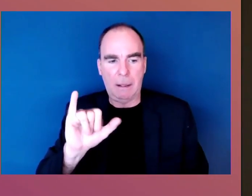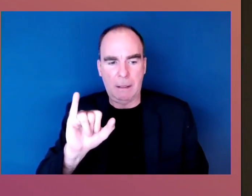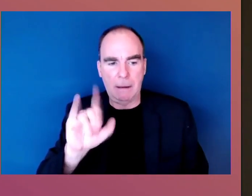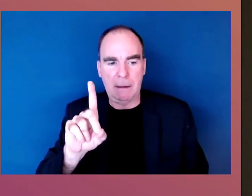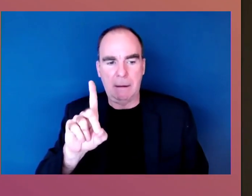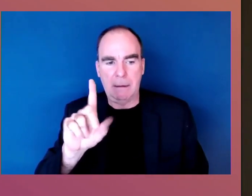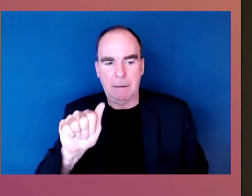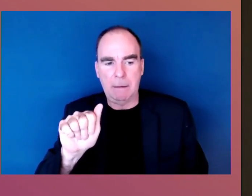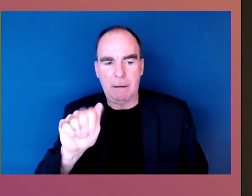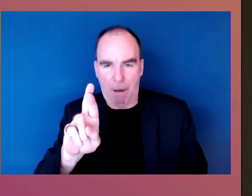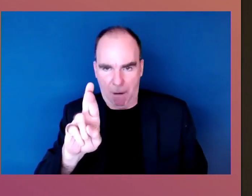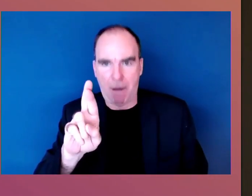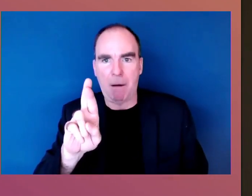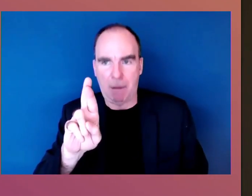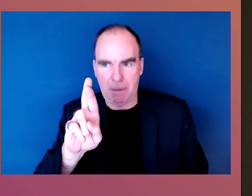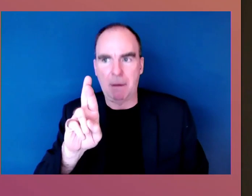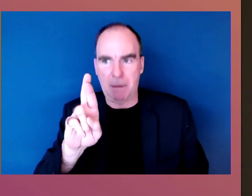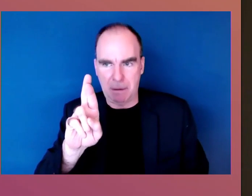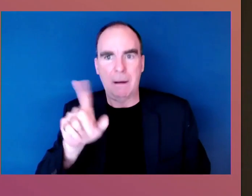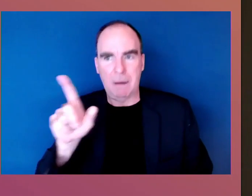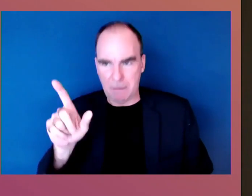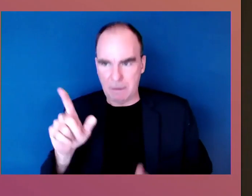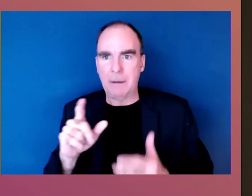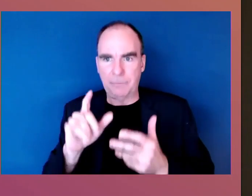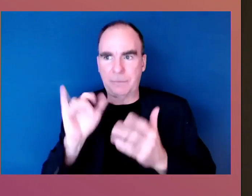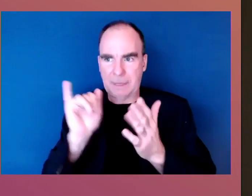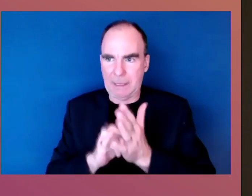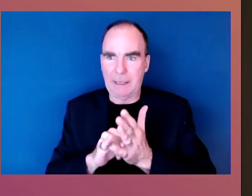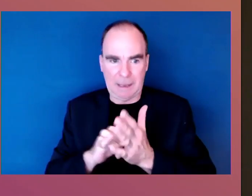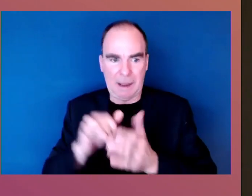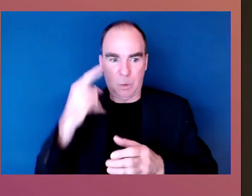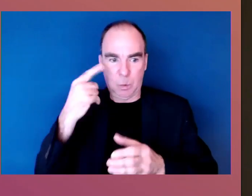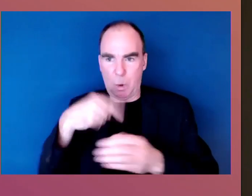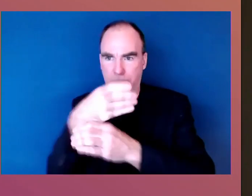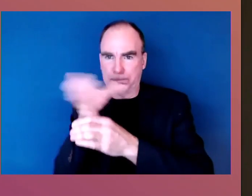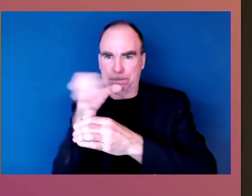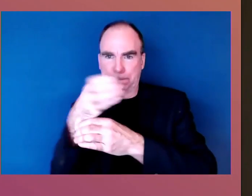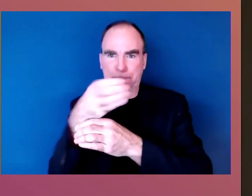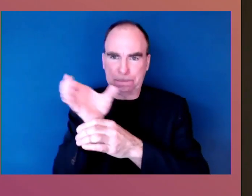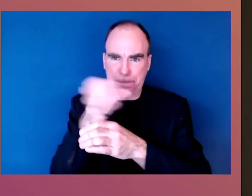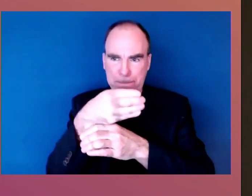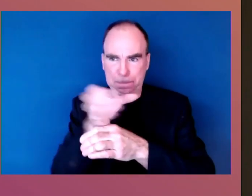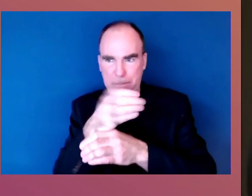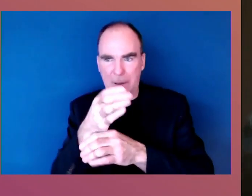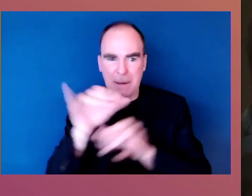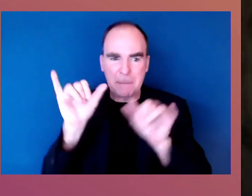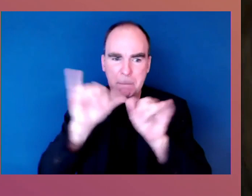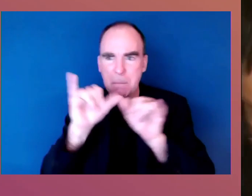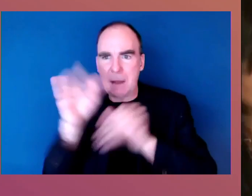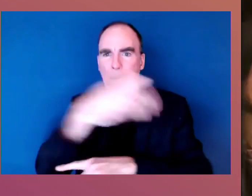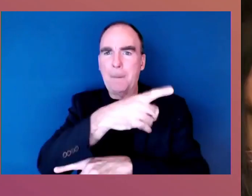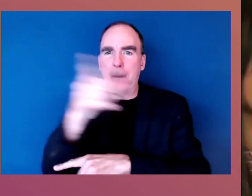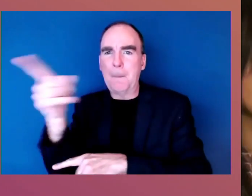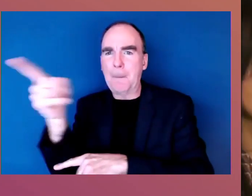360-degree for direction, and the robot estimates an accurate location inside the building. This is an